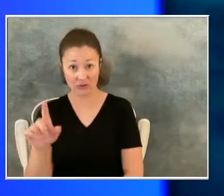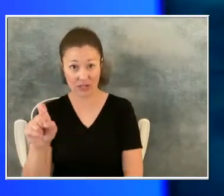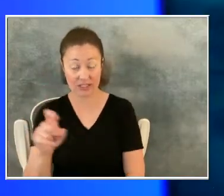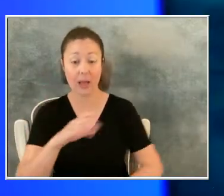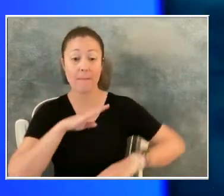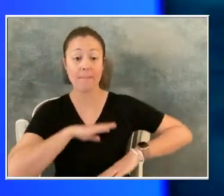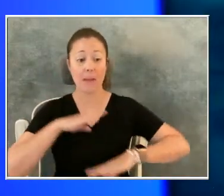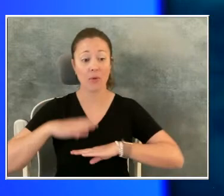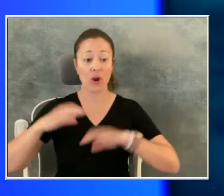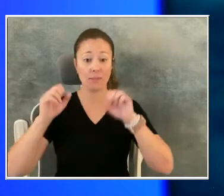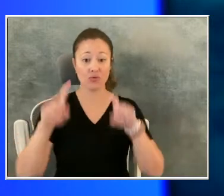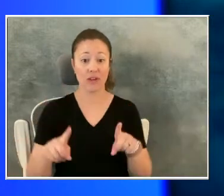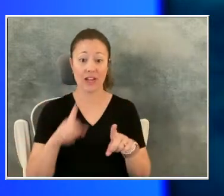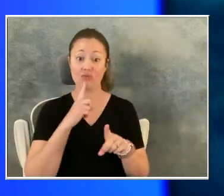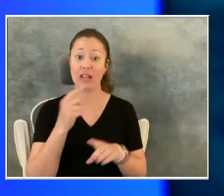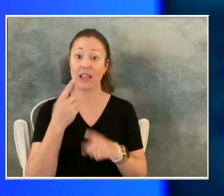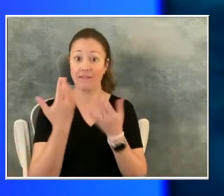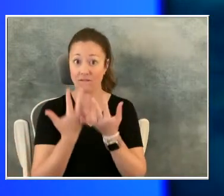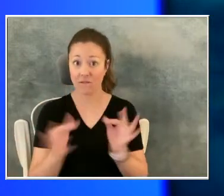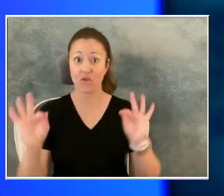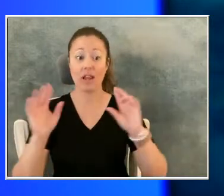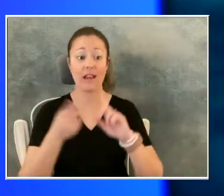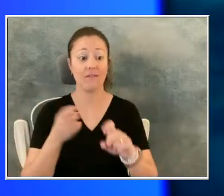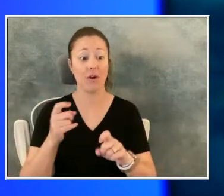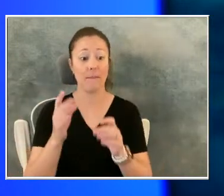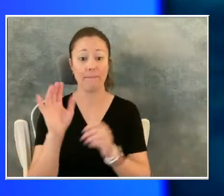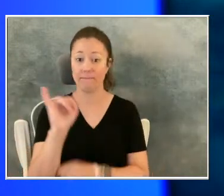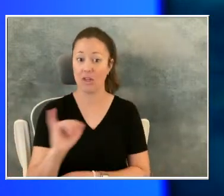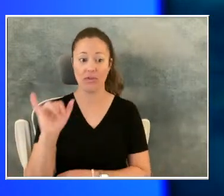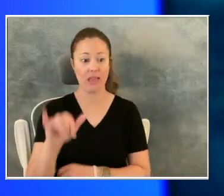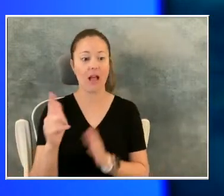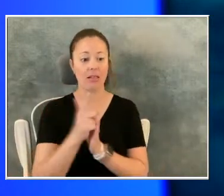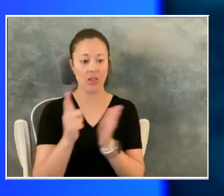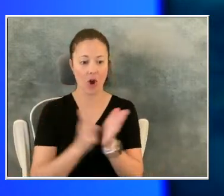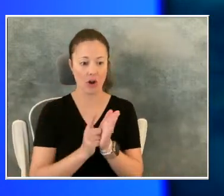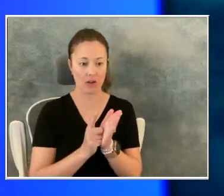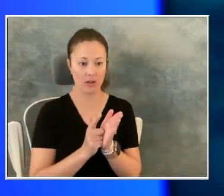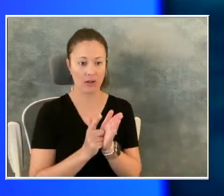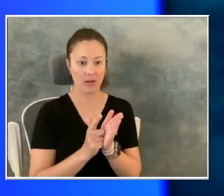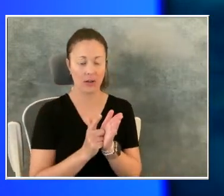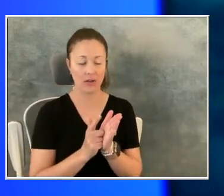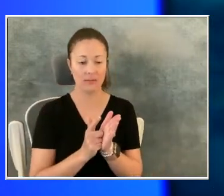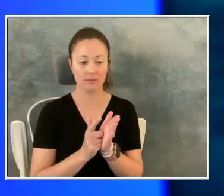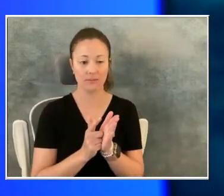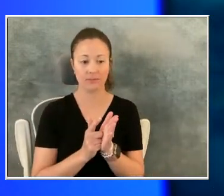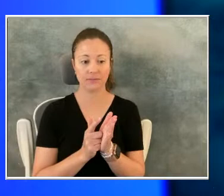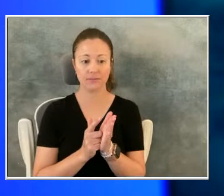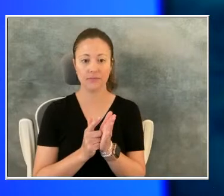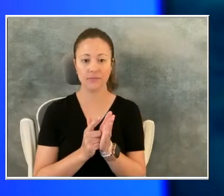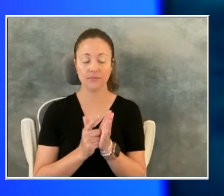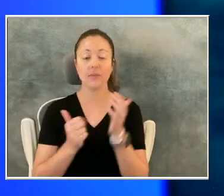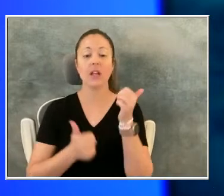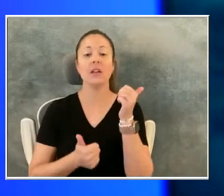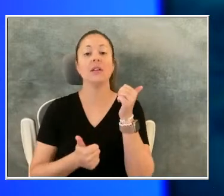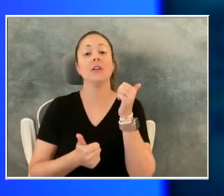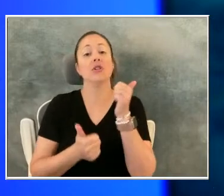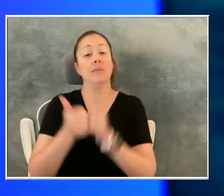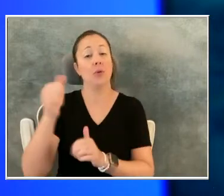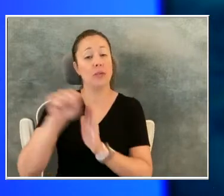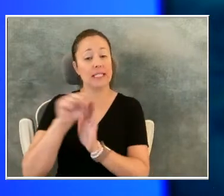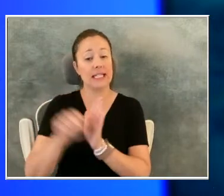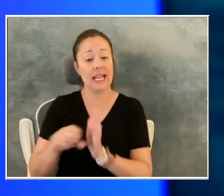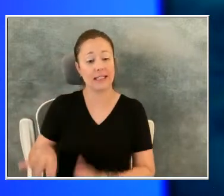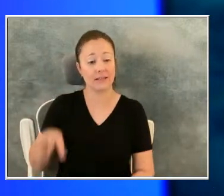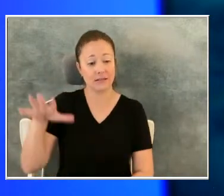at no cost by insurance. That's the law. In most states, out-of-pocket costs such as copays